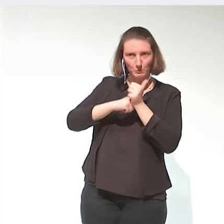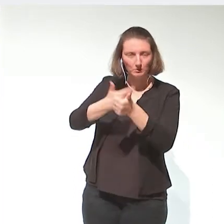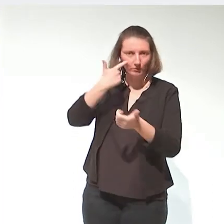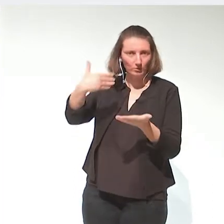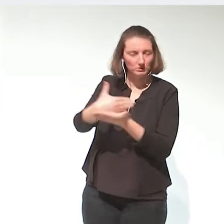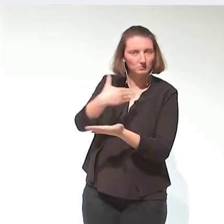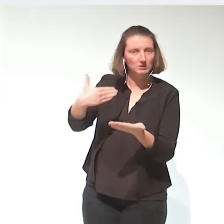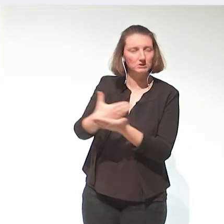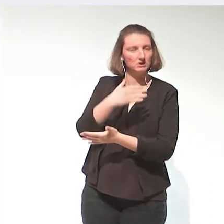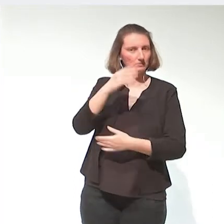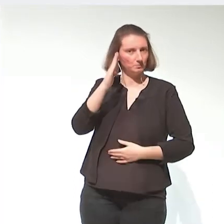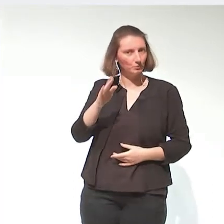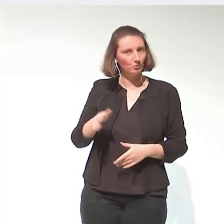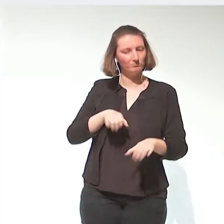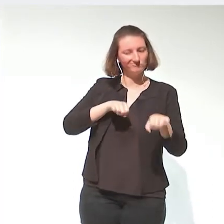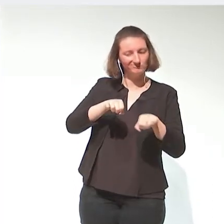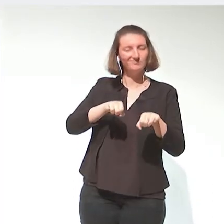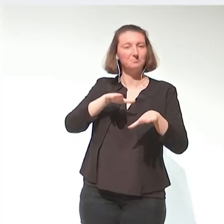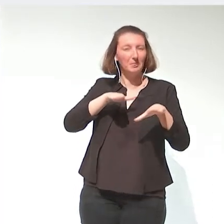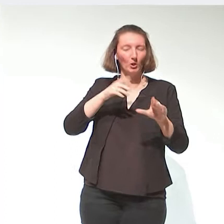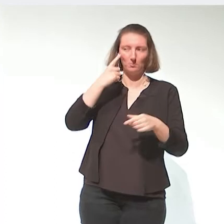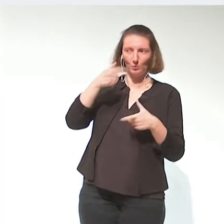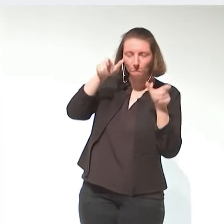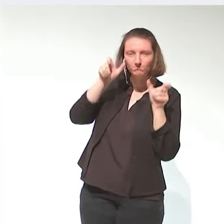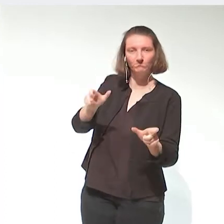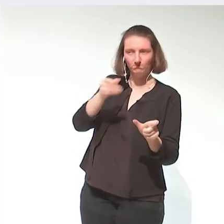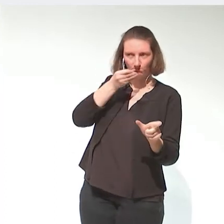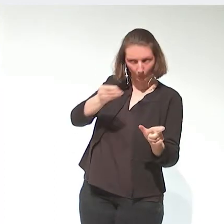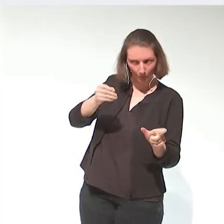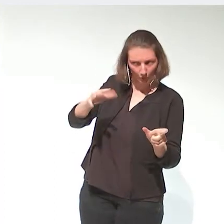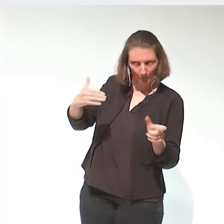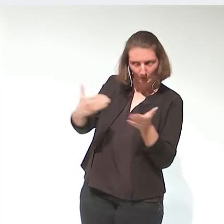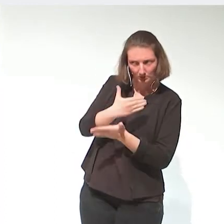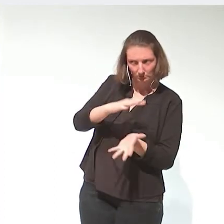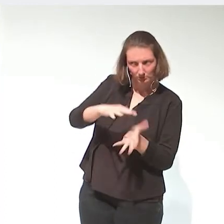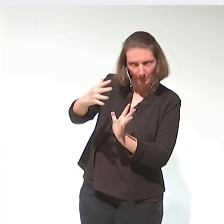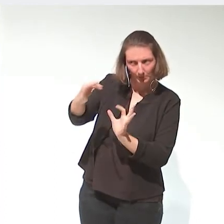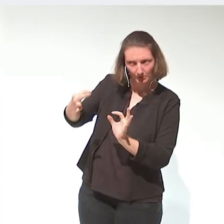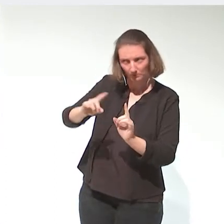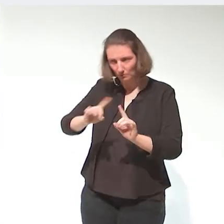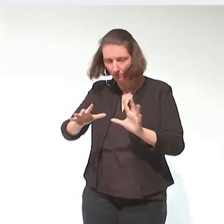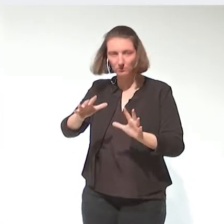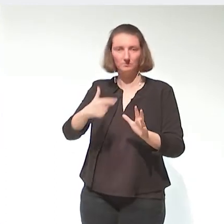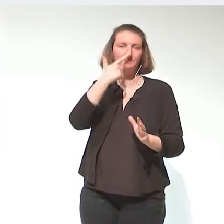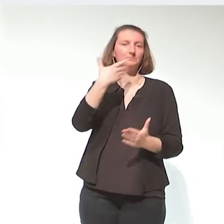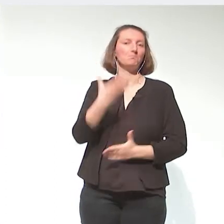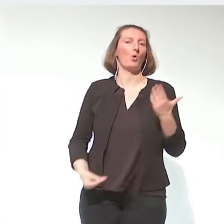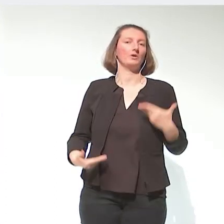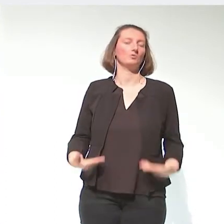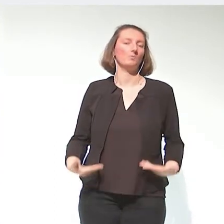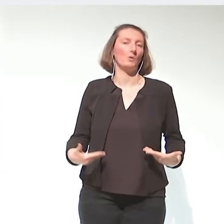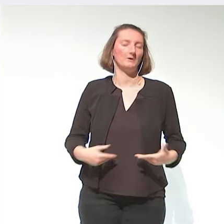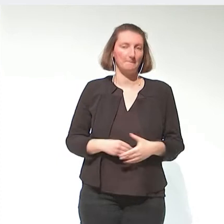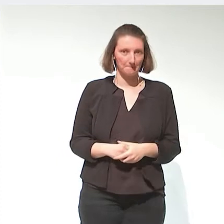in infrastructure accessibility, informational accessibility. And if we do not see the whole picture, we do